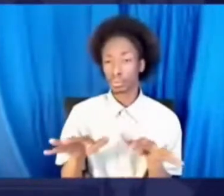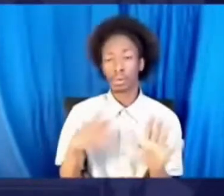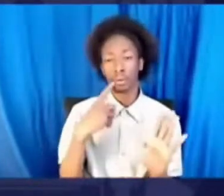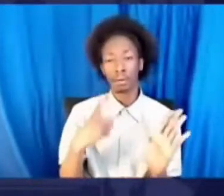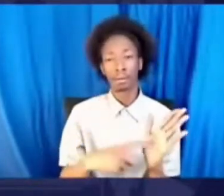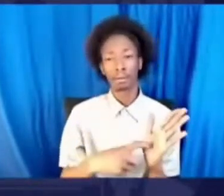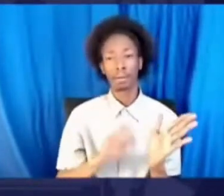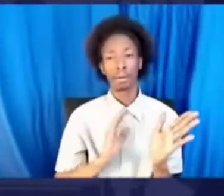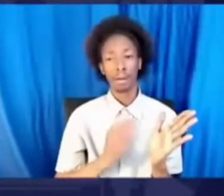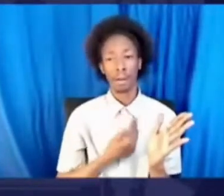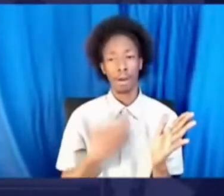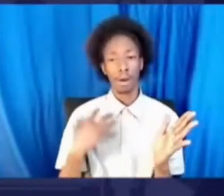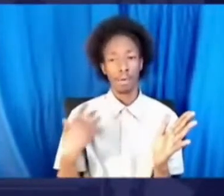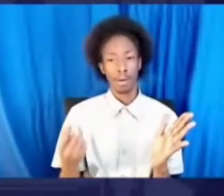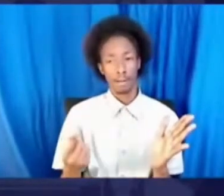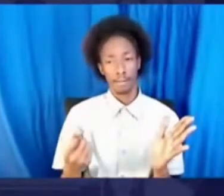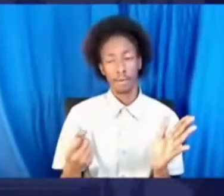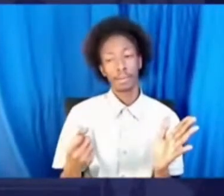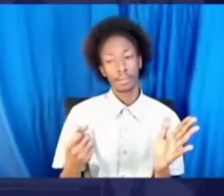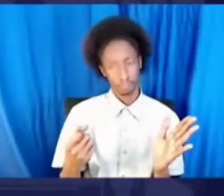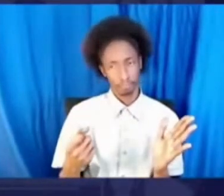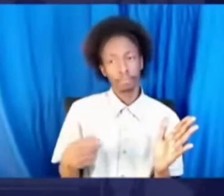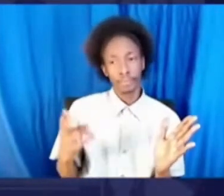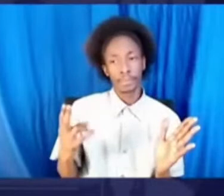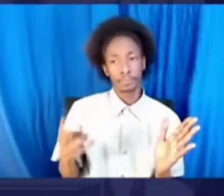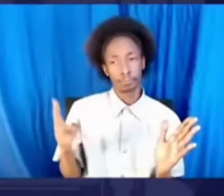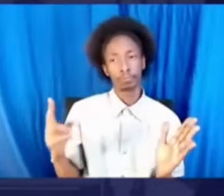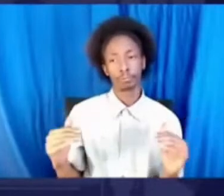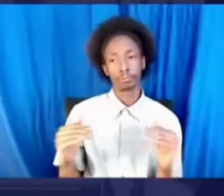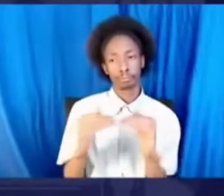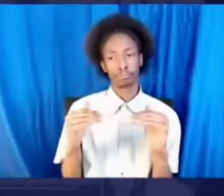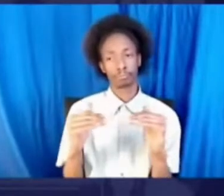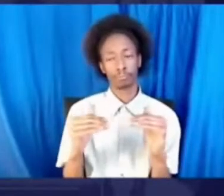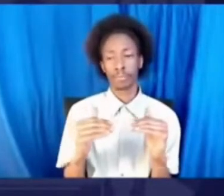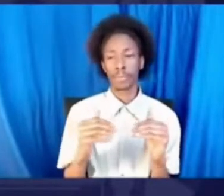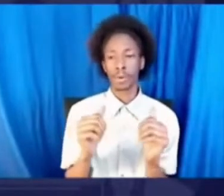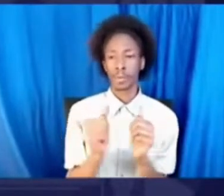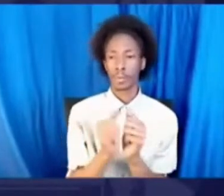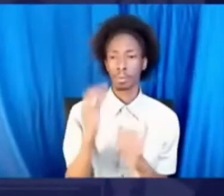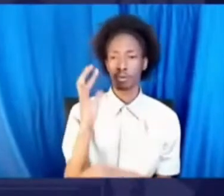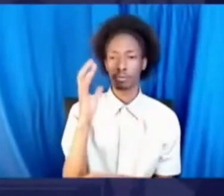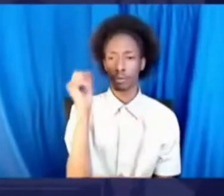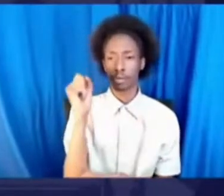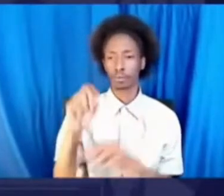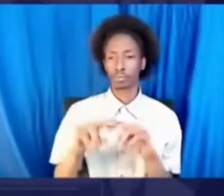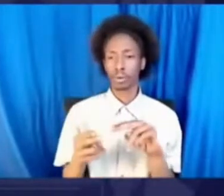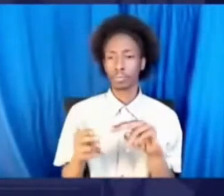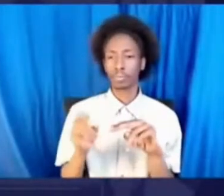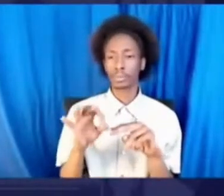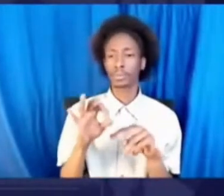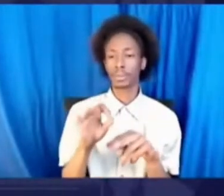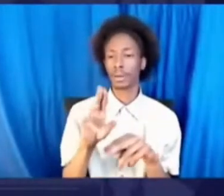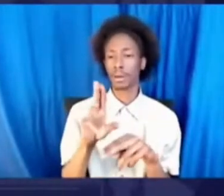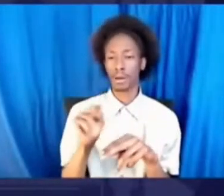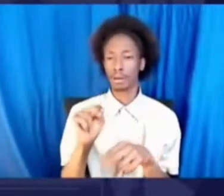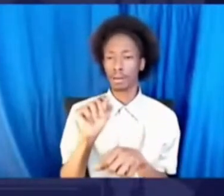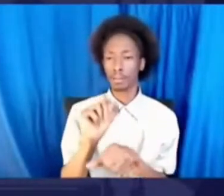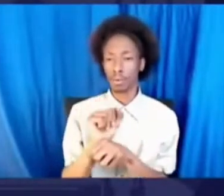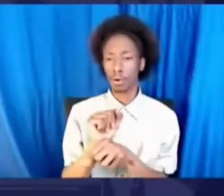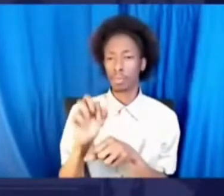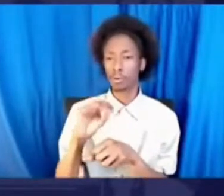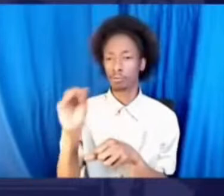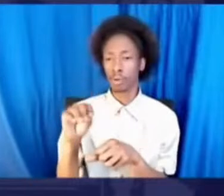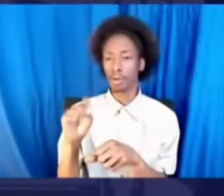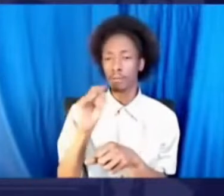has been historically equitable, with record drops in the unemployment rate for many communities